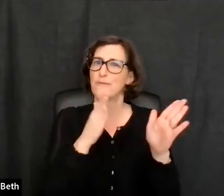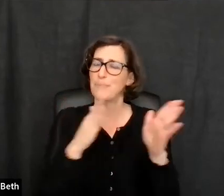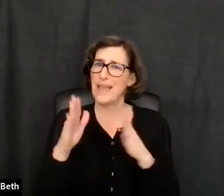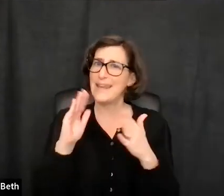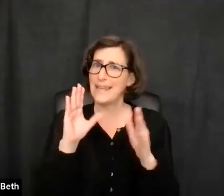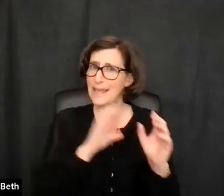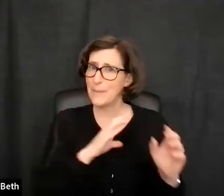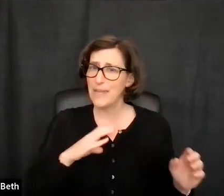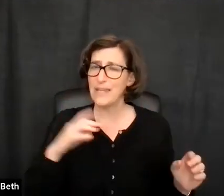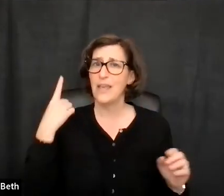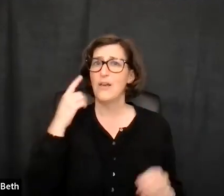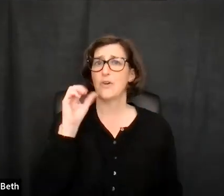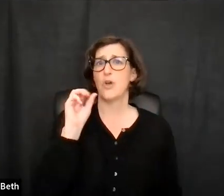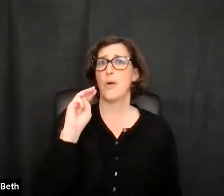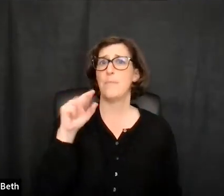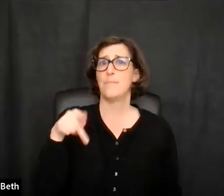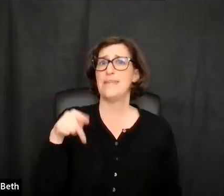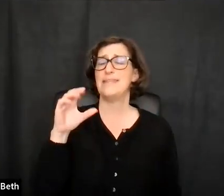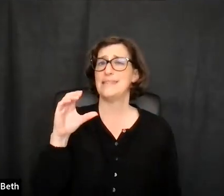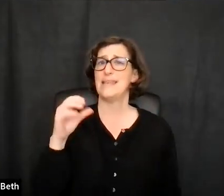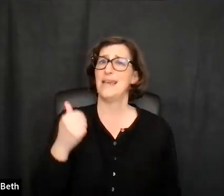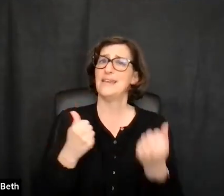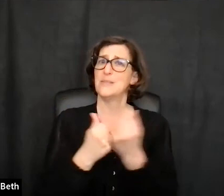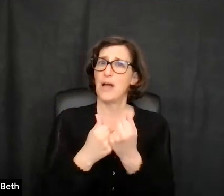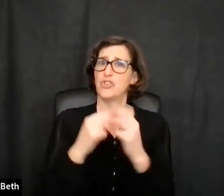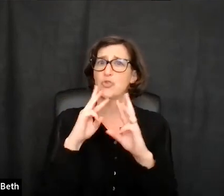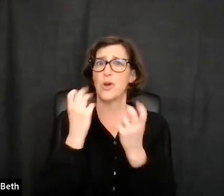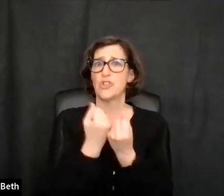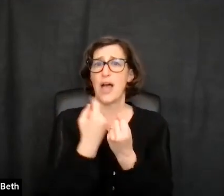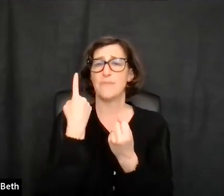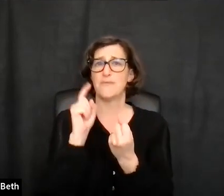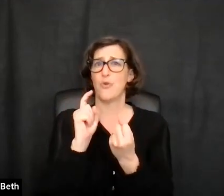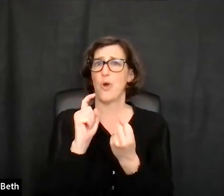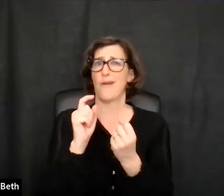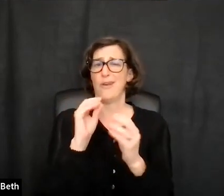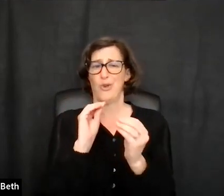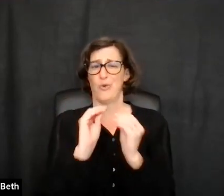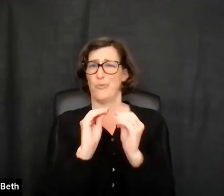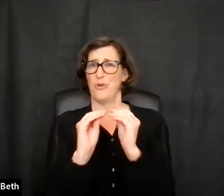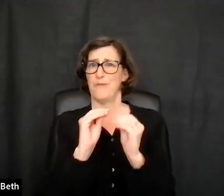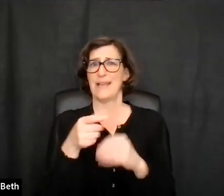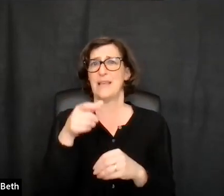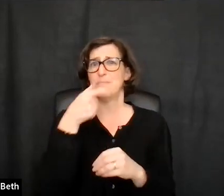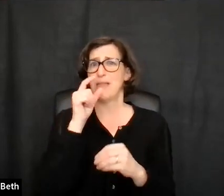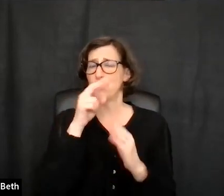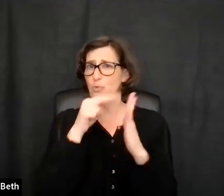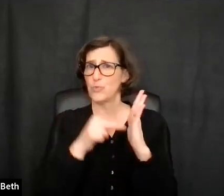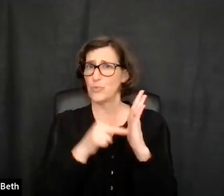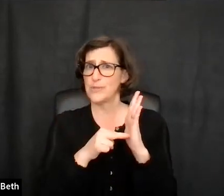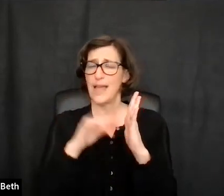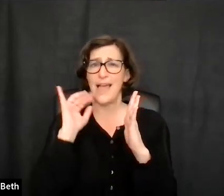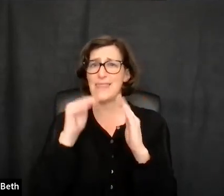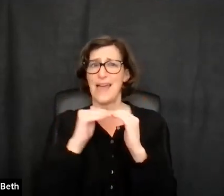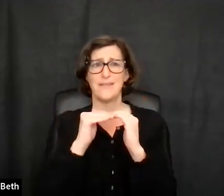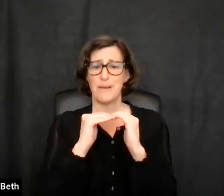an ONDCP-sponsored workshop in revising methadone regulations. Methadone regulations that have been, you know, static